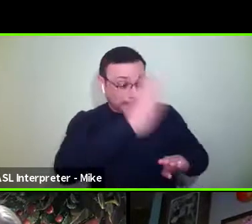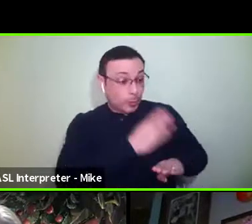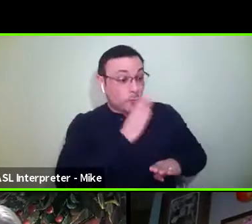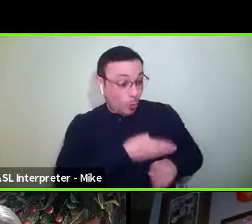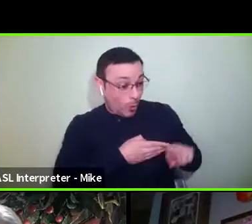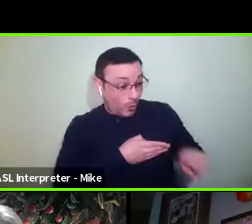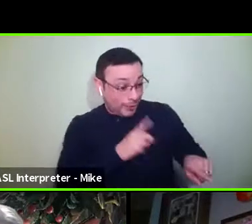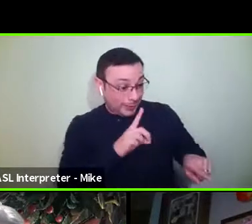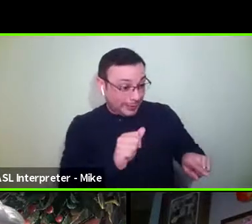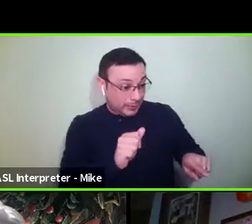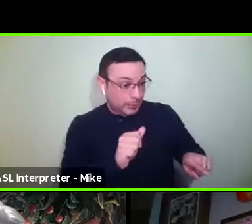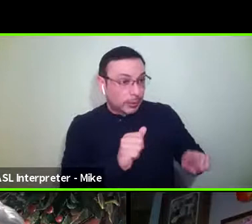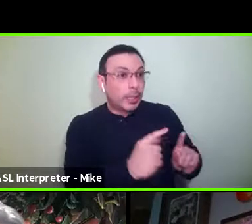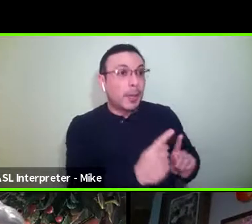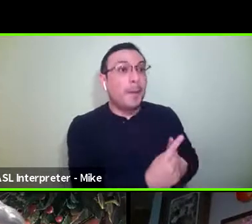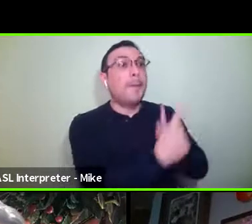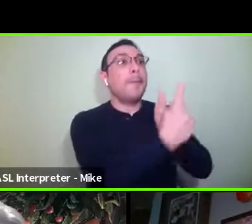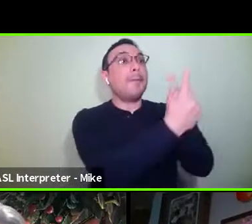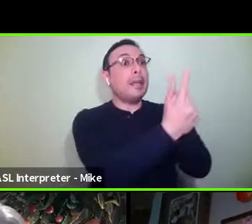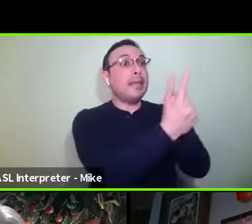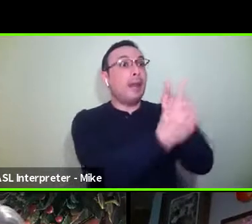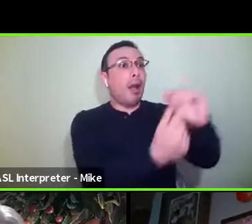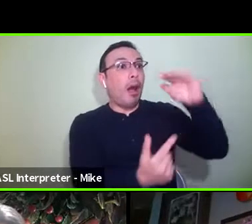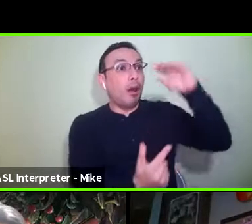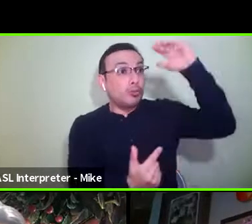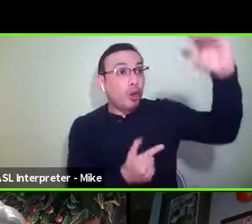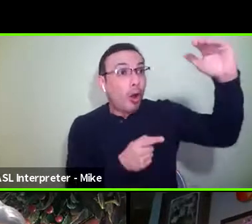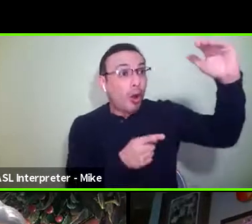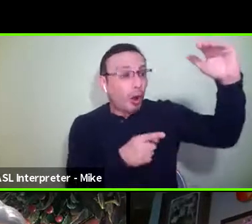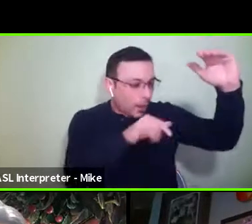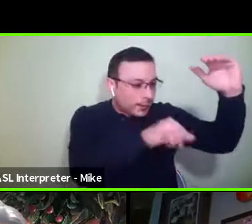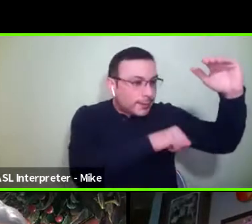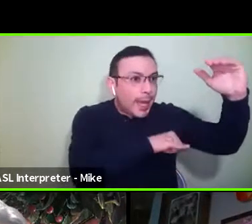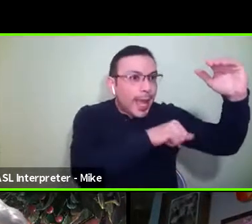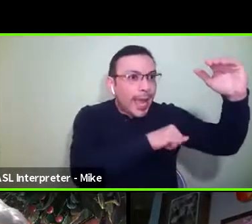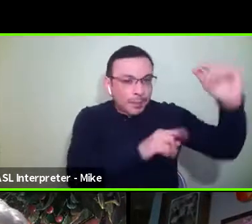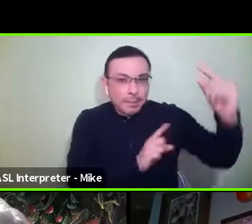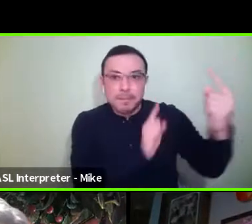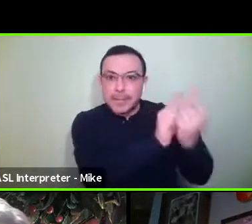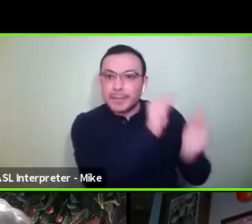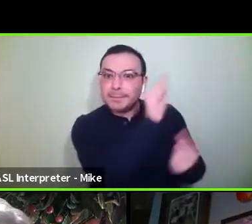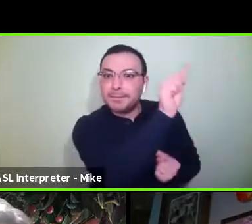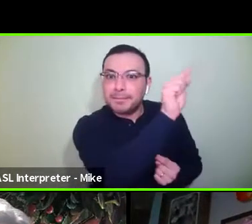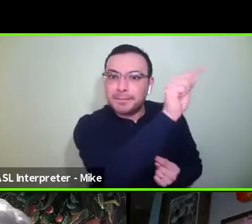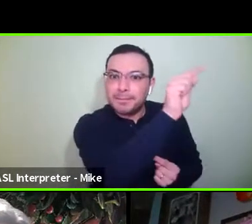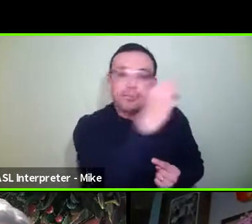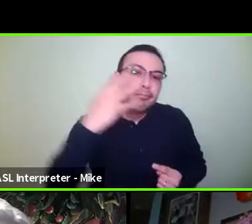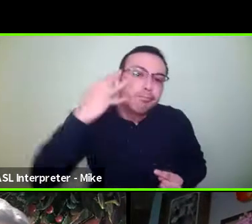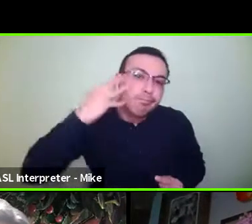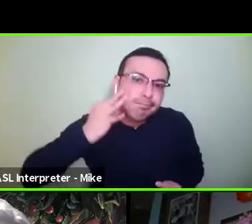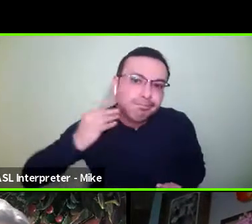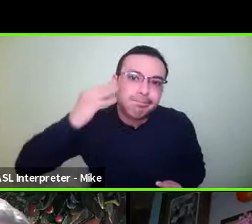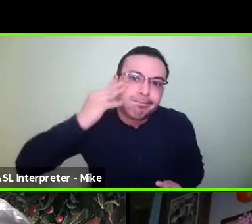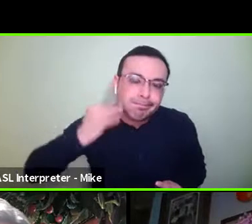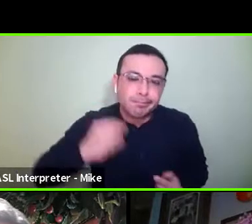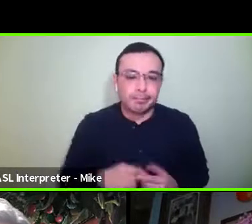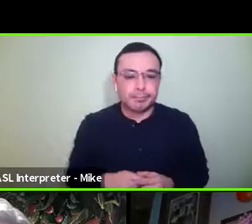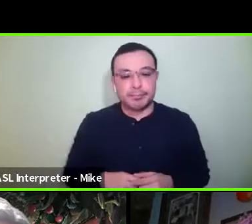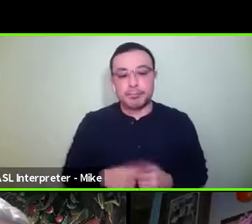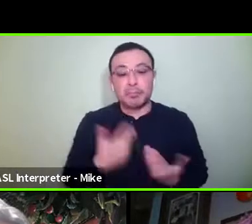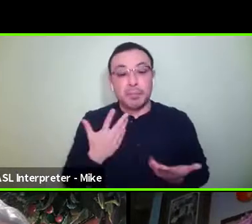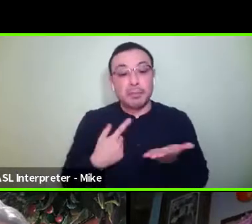of either cochlear implants, whether I think of, you know, applied